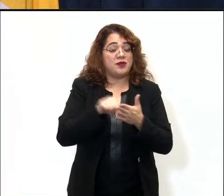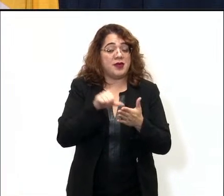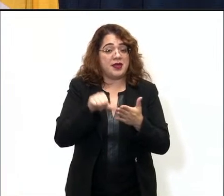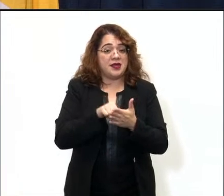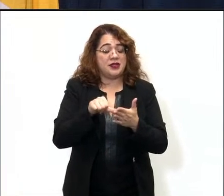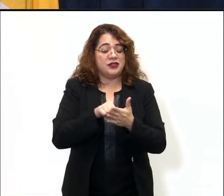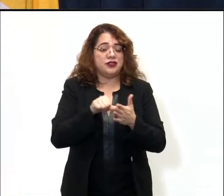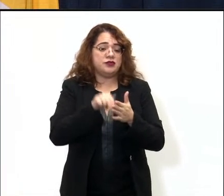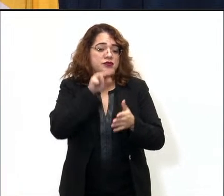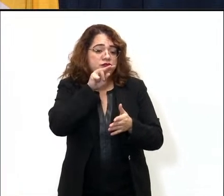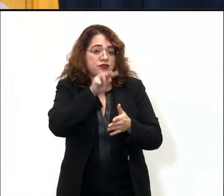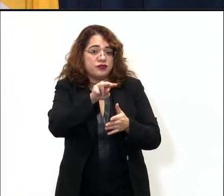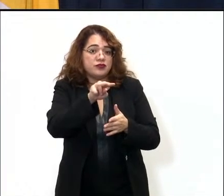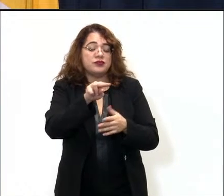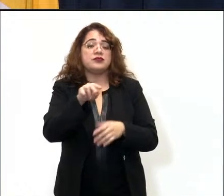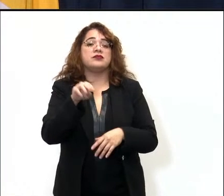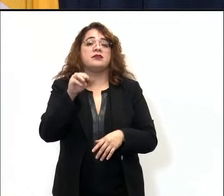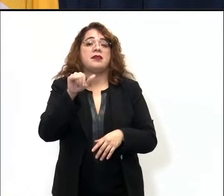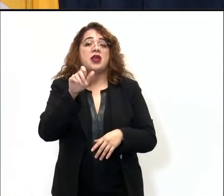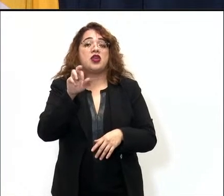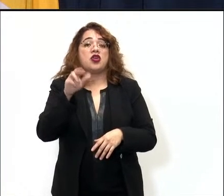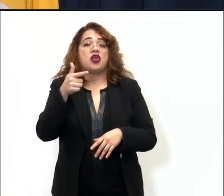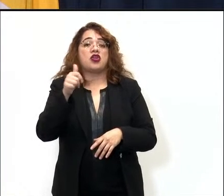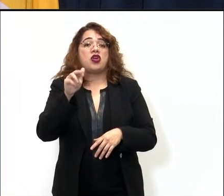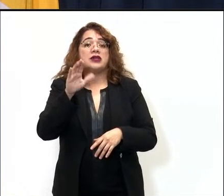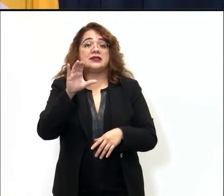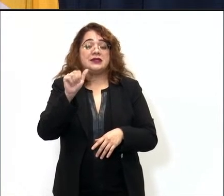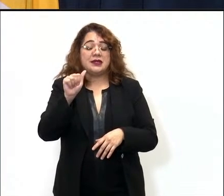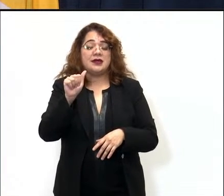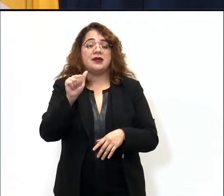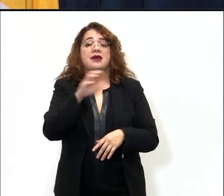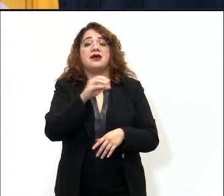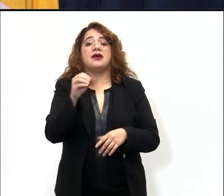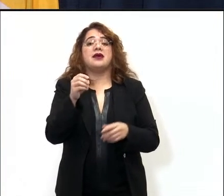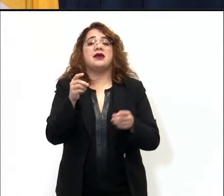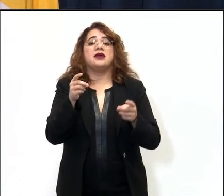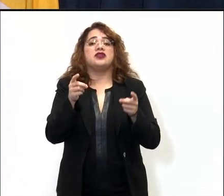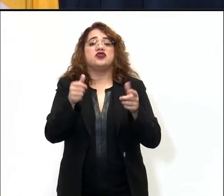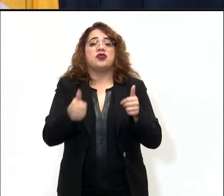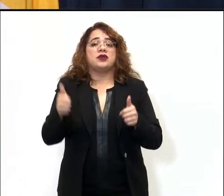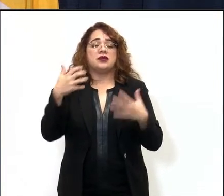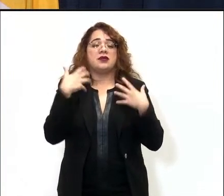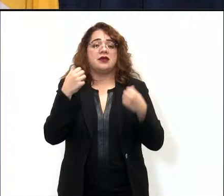to see Mayor Garcia and also our Director of